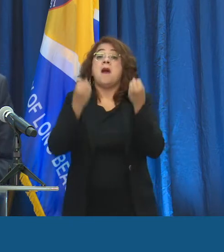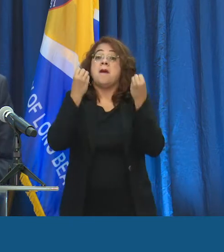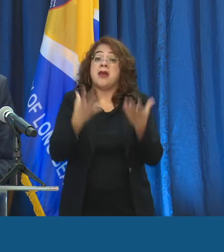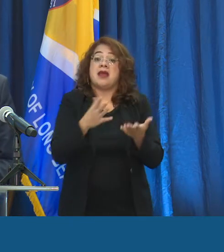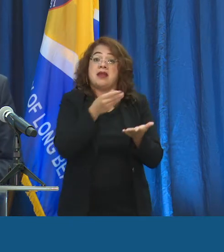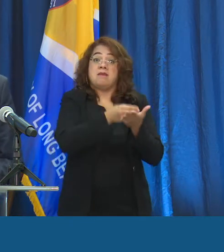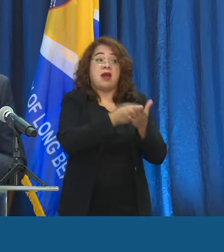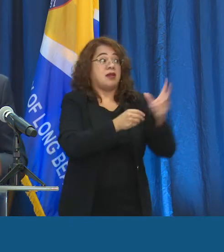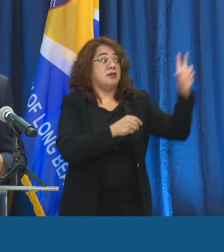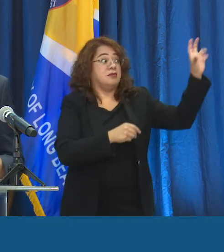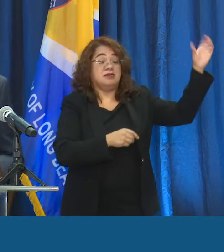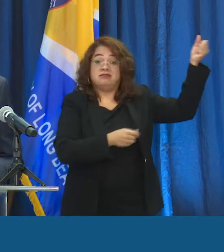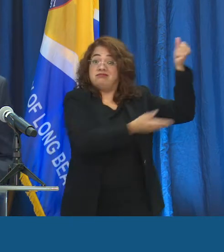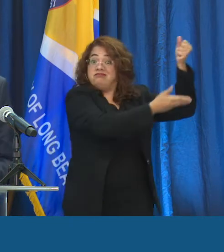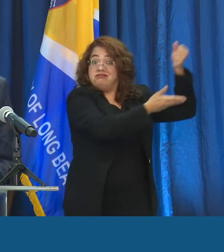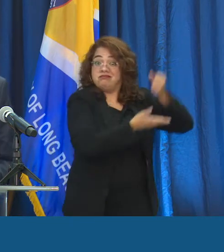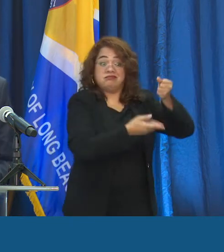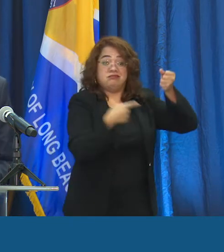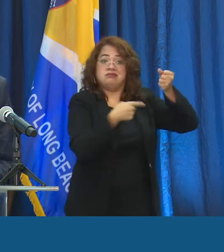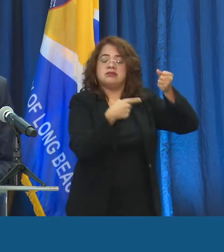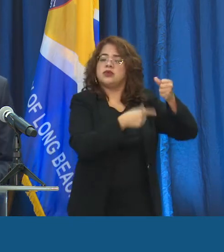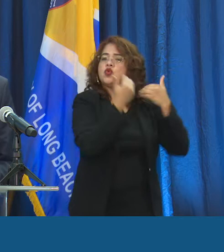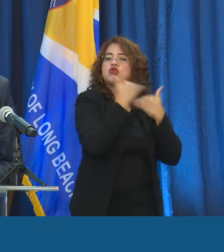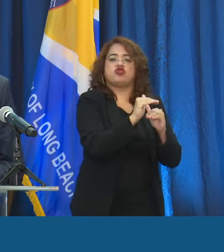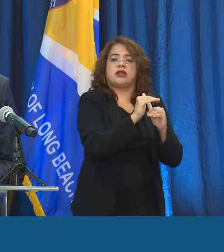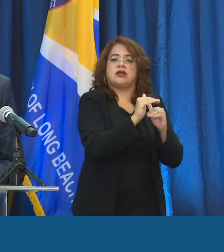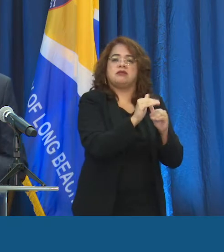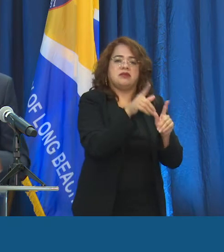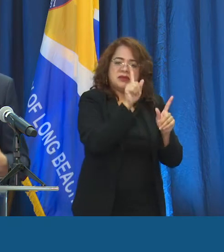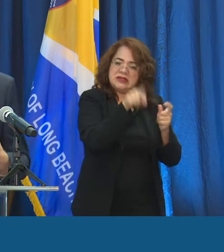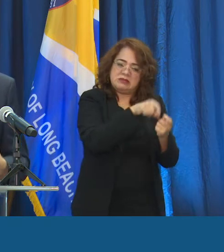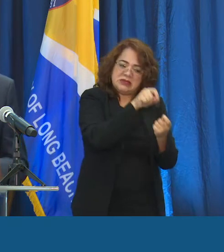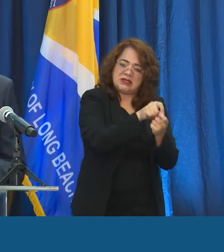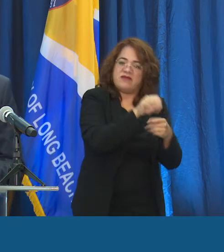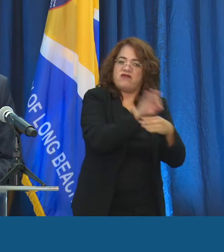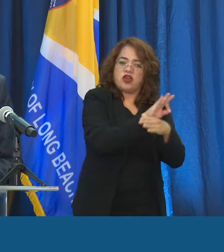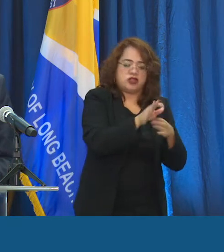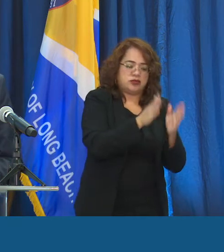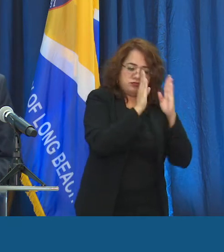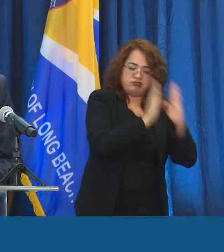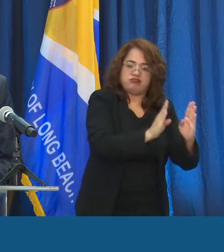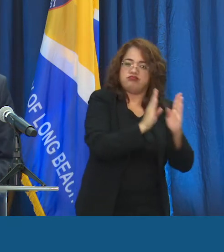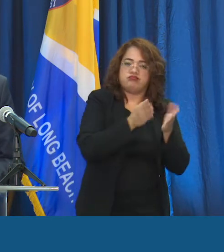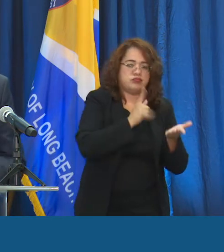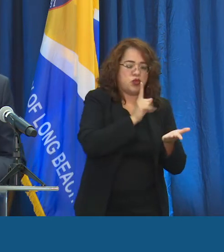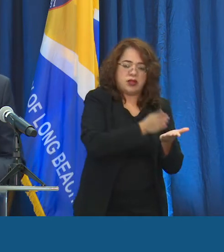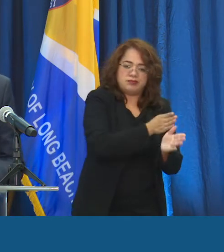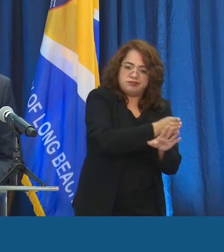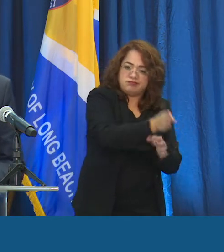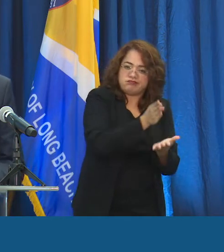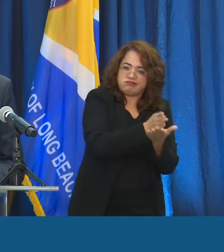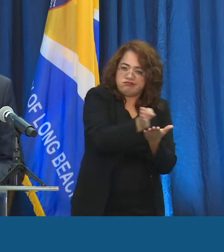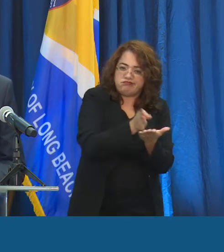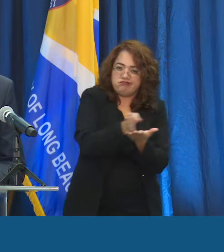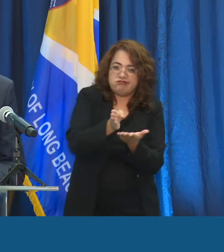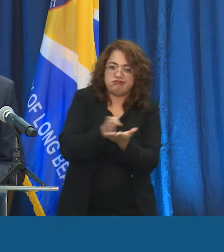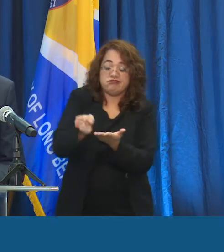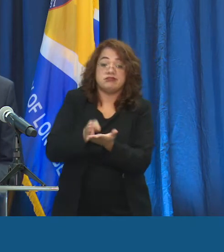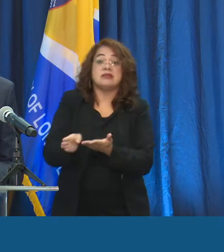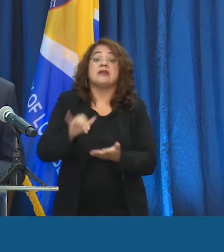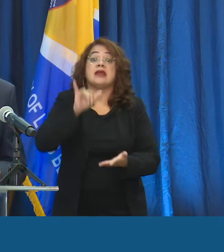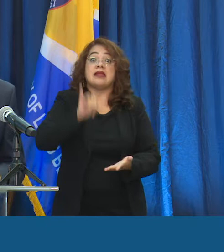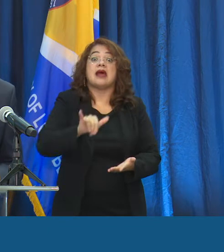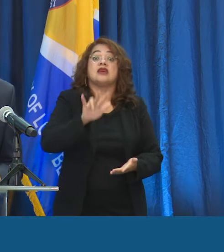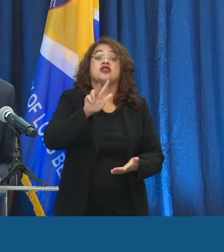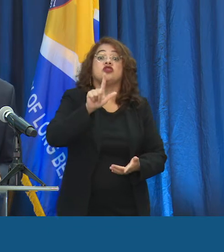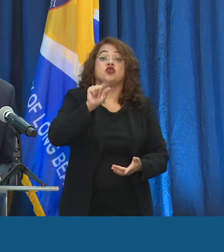really discretionary that we can spend on what most people think as our normal government services are about 20% of our budget in the general fund,